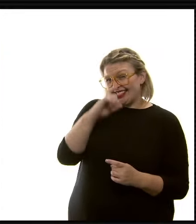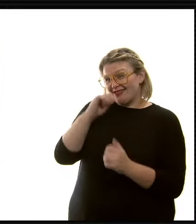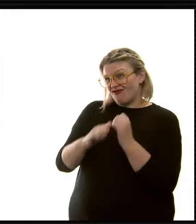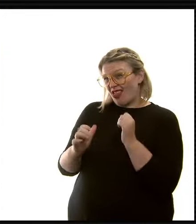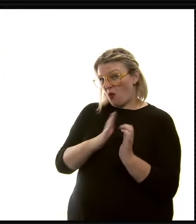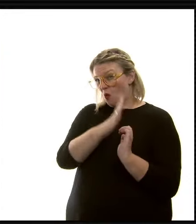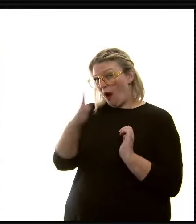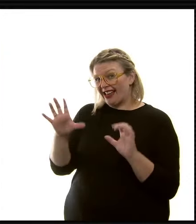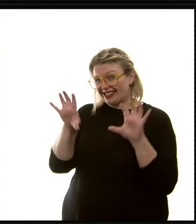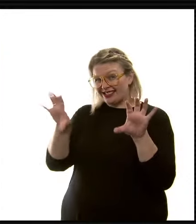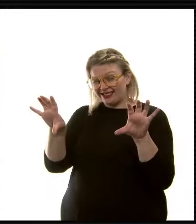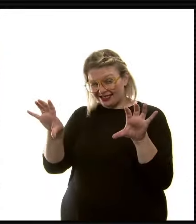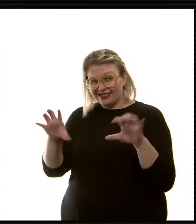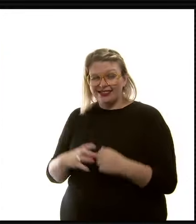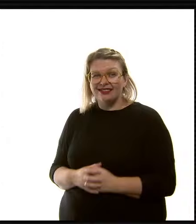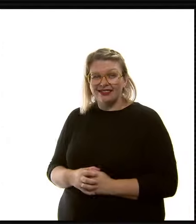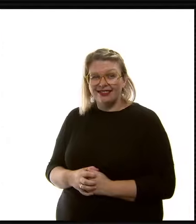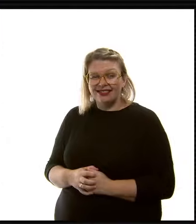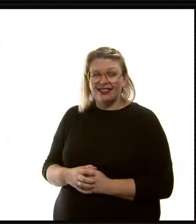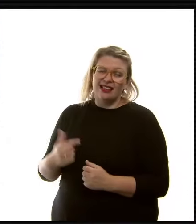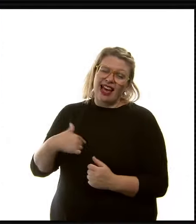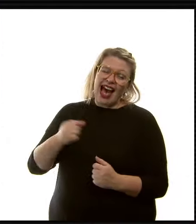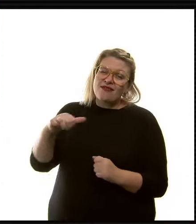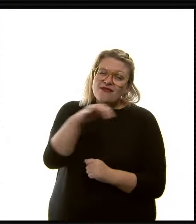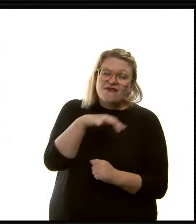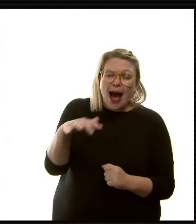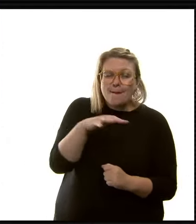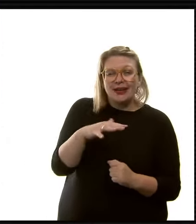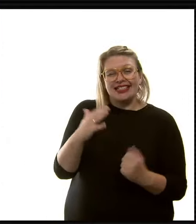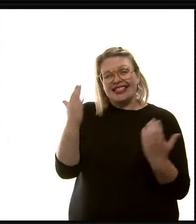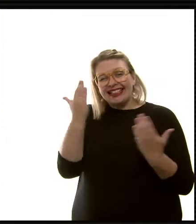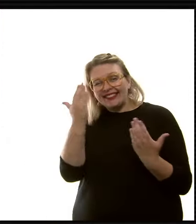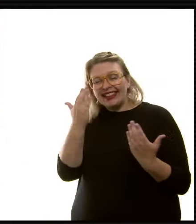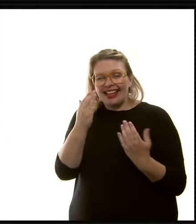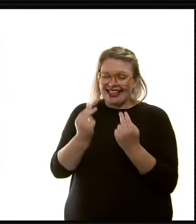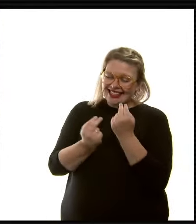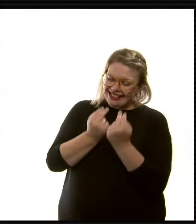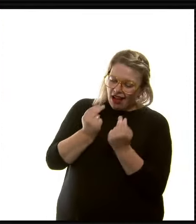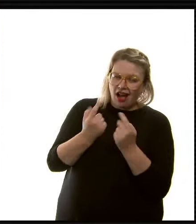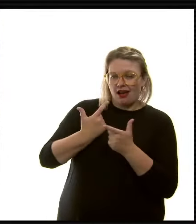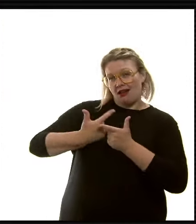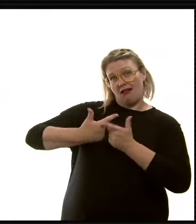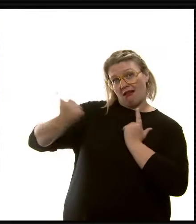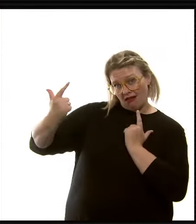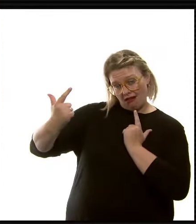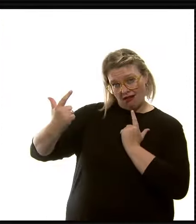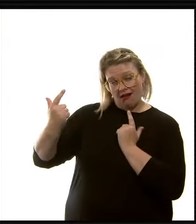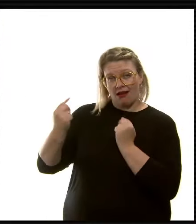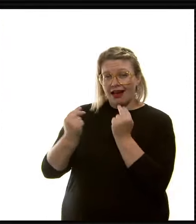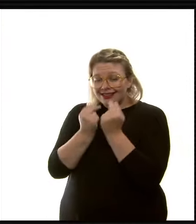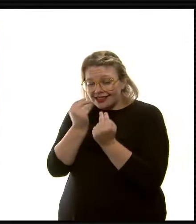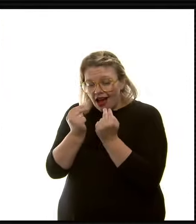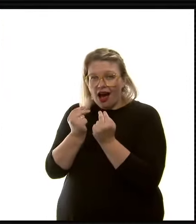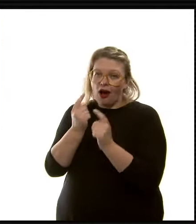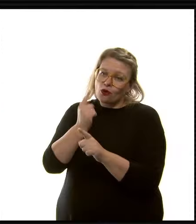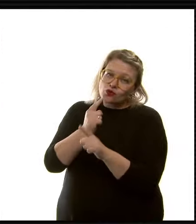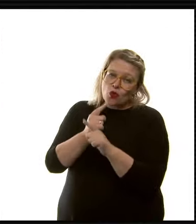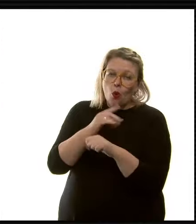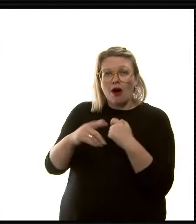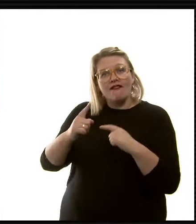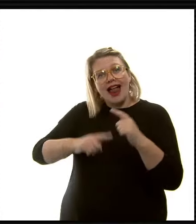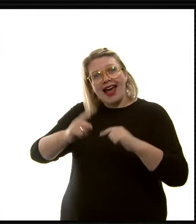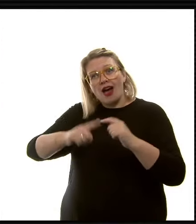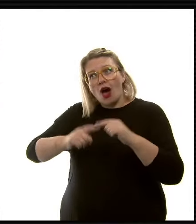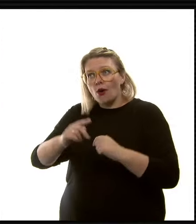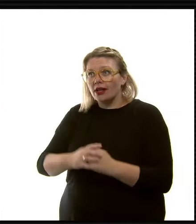What you would have is a family game night or a Sunday dinner, but it's on a video call, and it's usually about Lego bricks. I